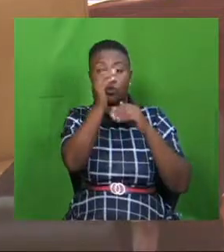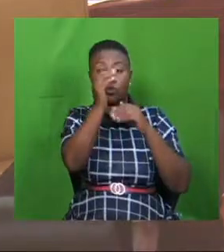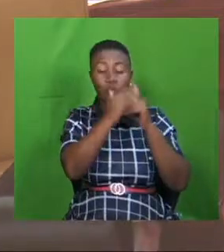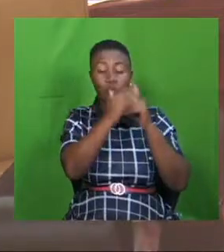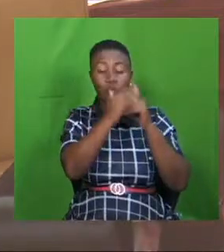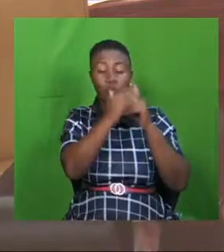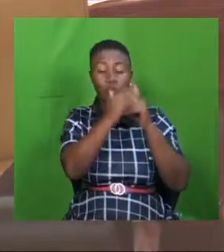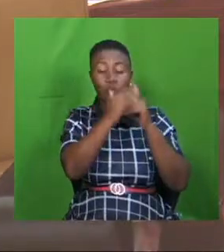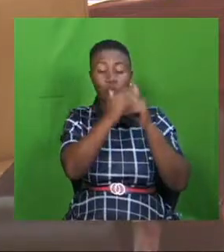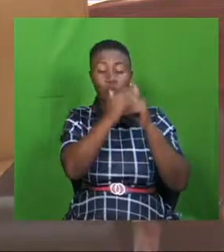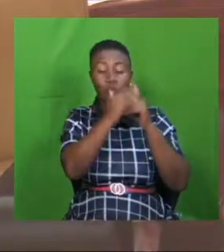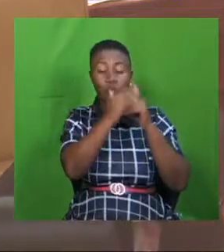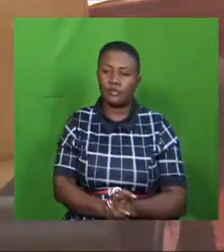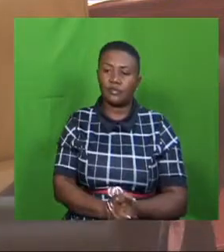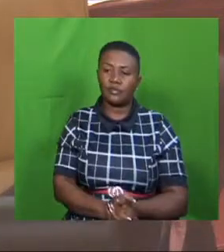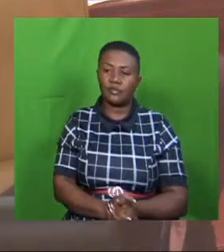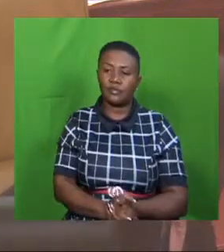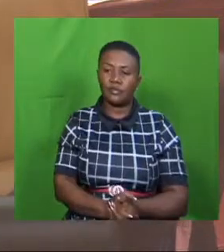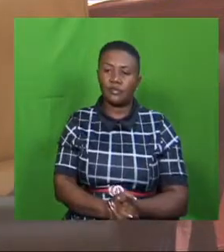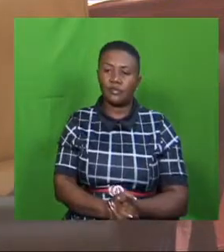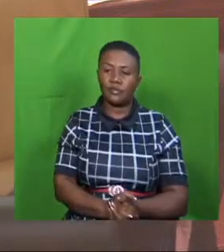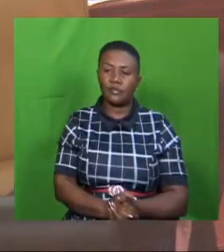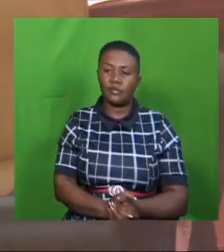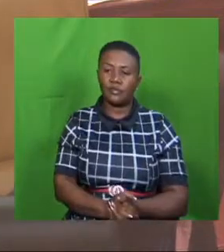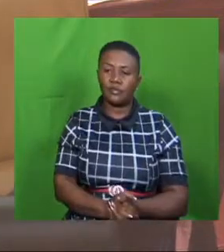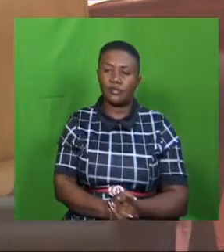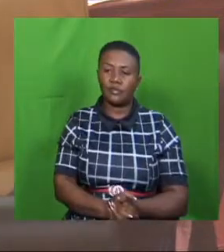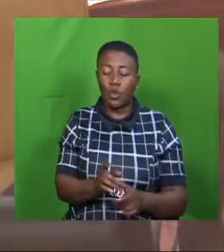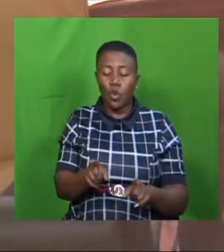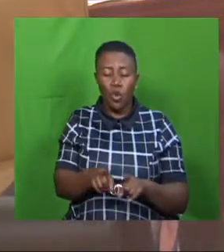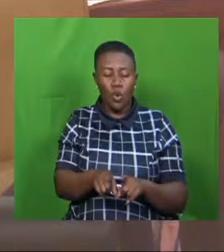As we in doing so, we were told that